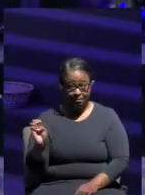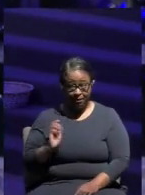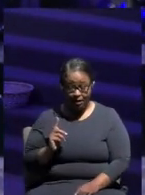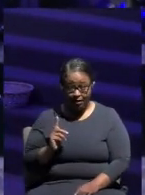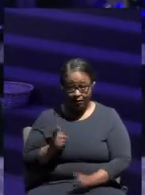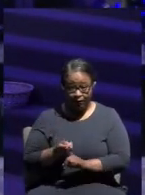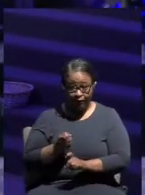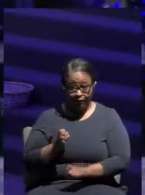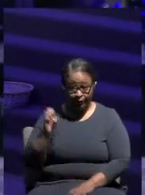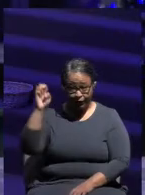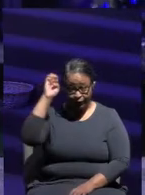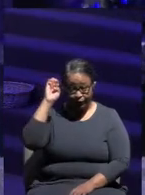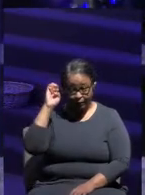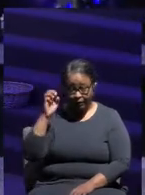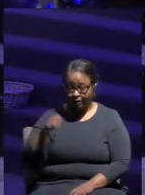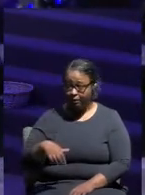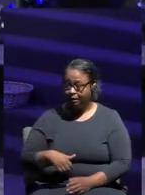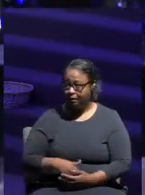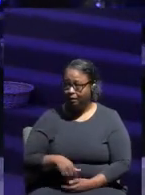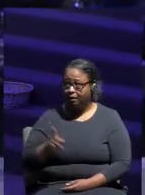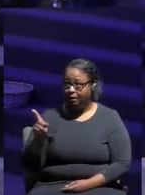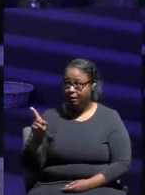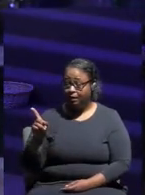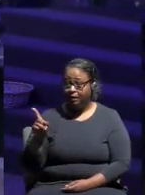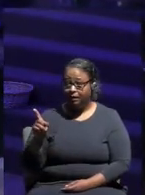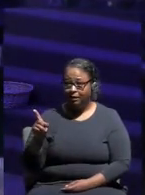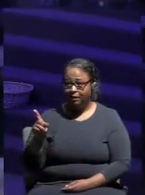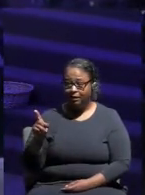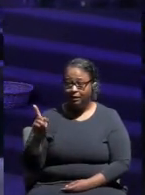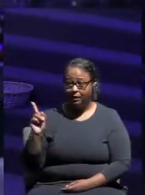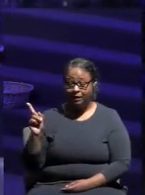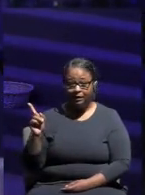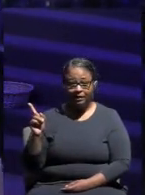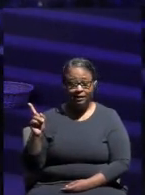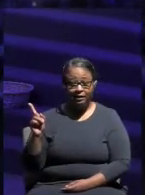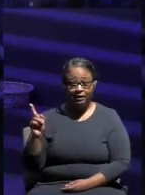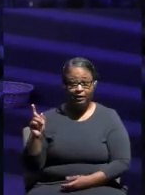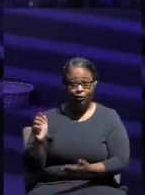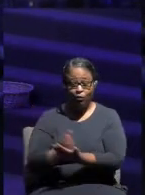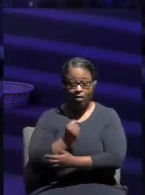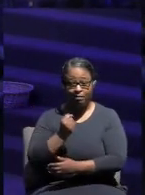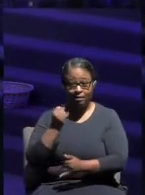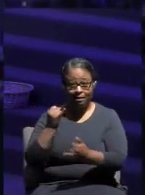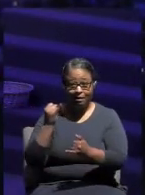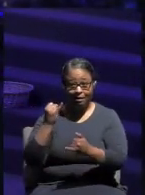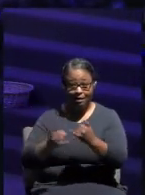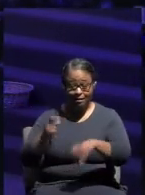Luke? Are you back? And you're out of practice, and so we're all excited about that.